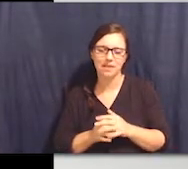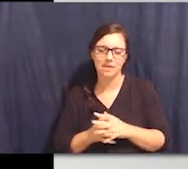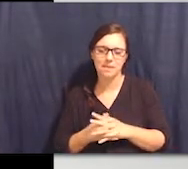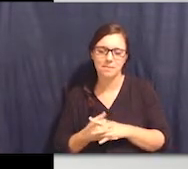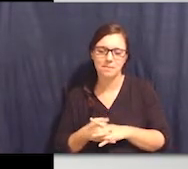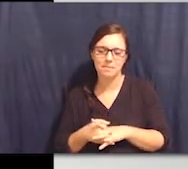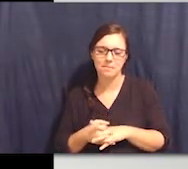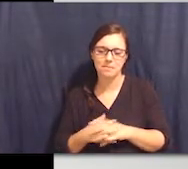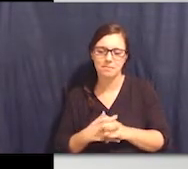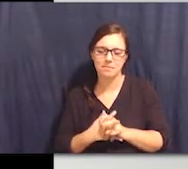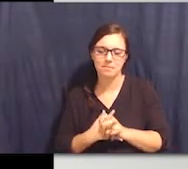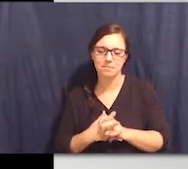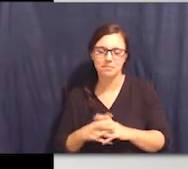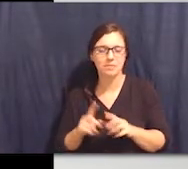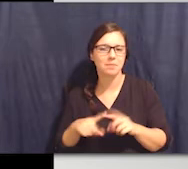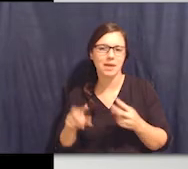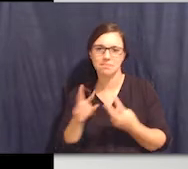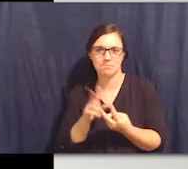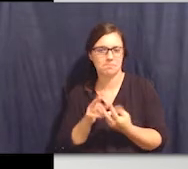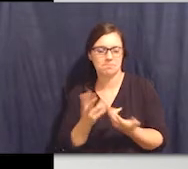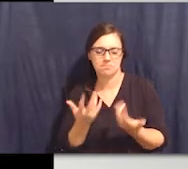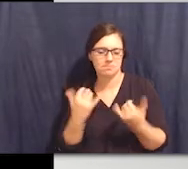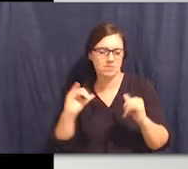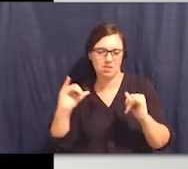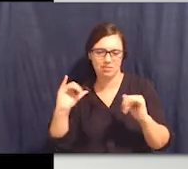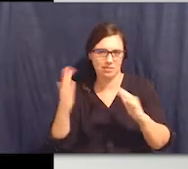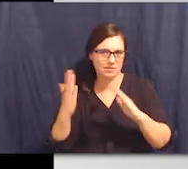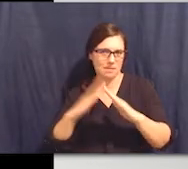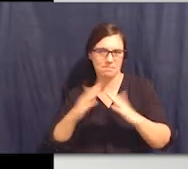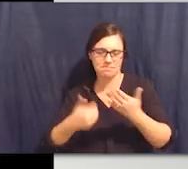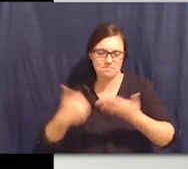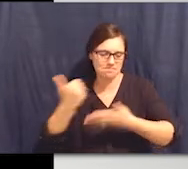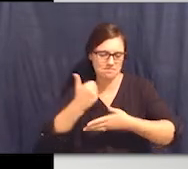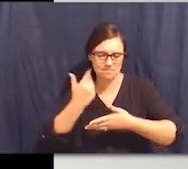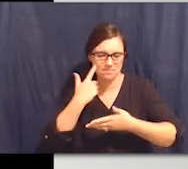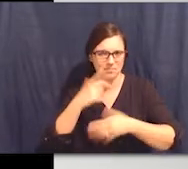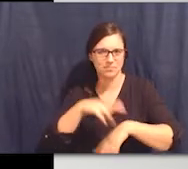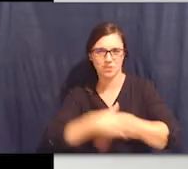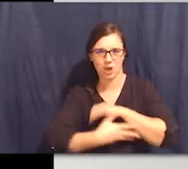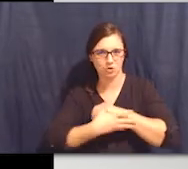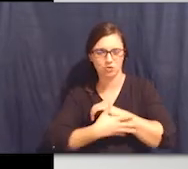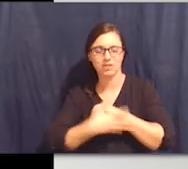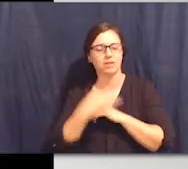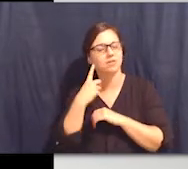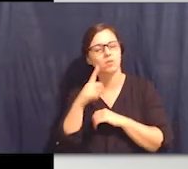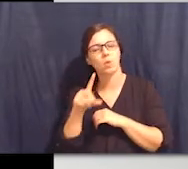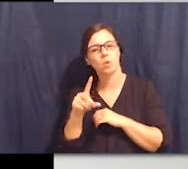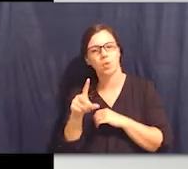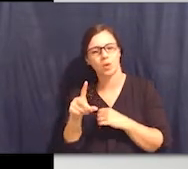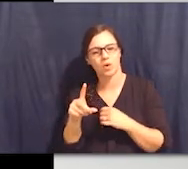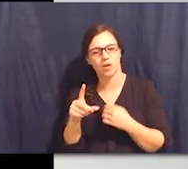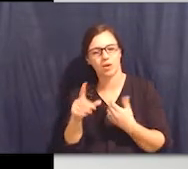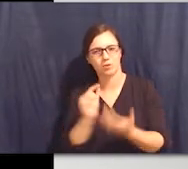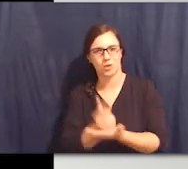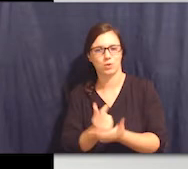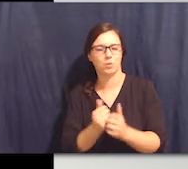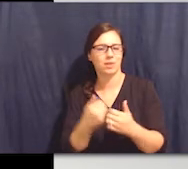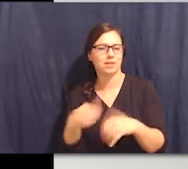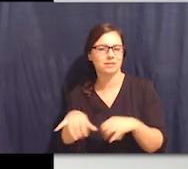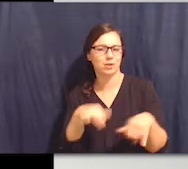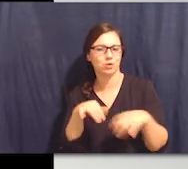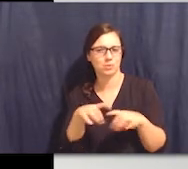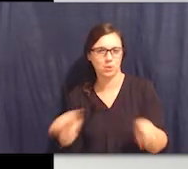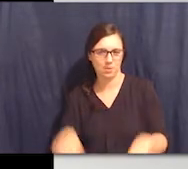But either way, we are among the top in the nation for getting our students graduated with that standard